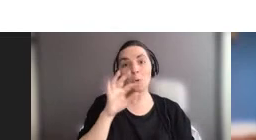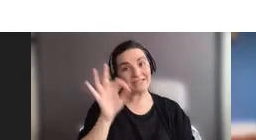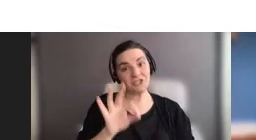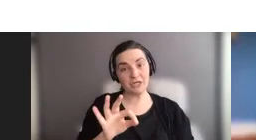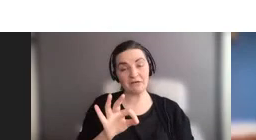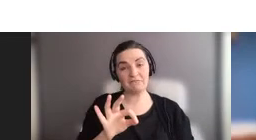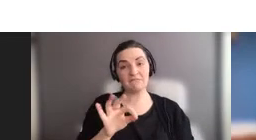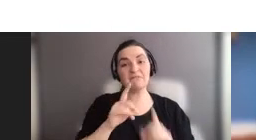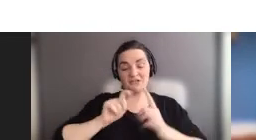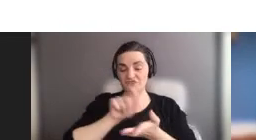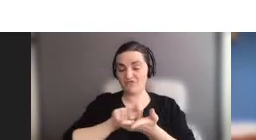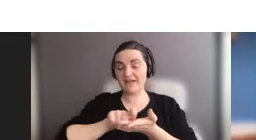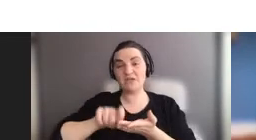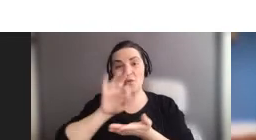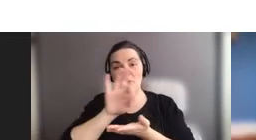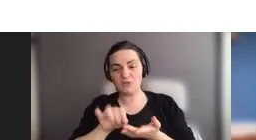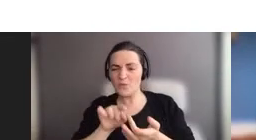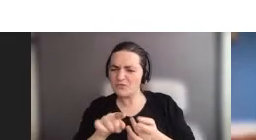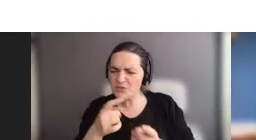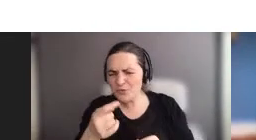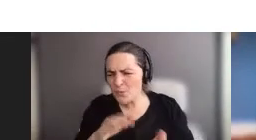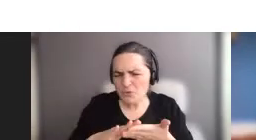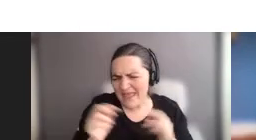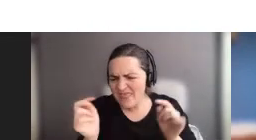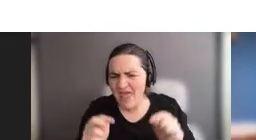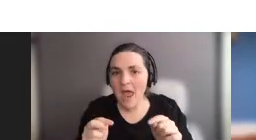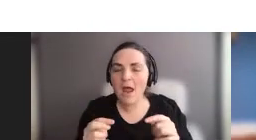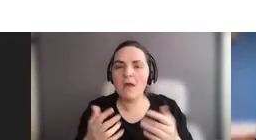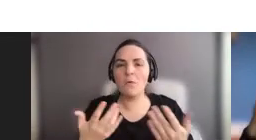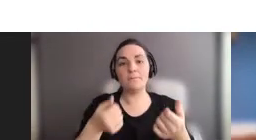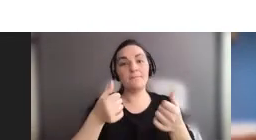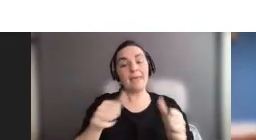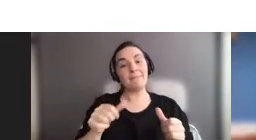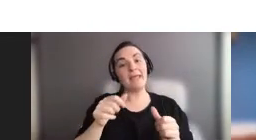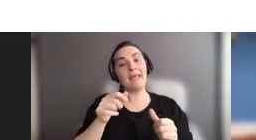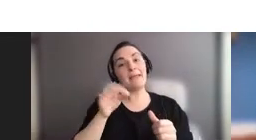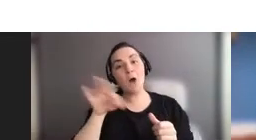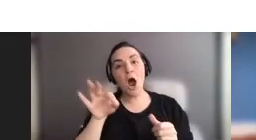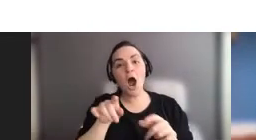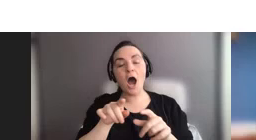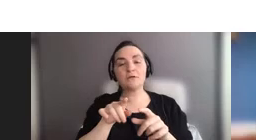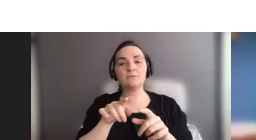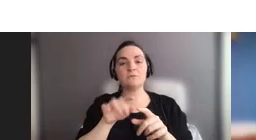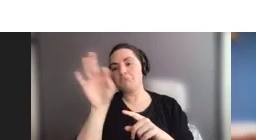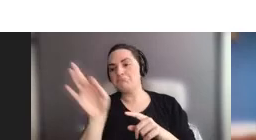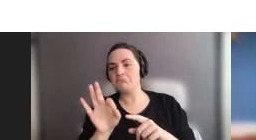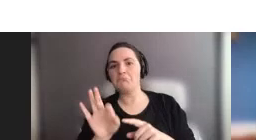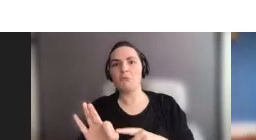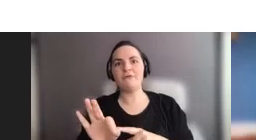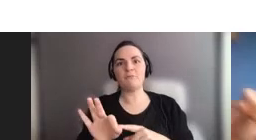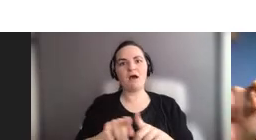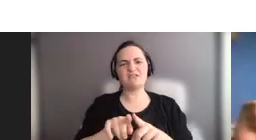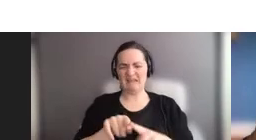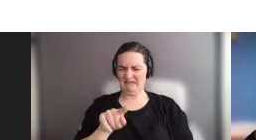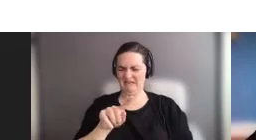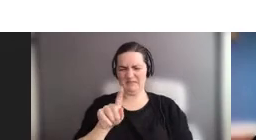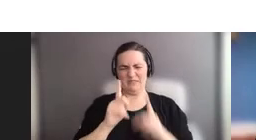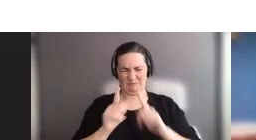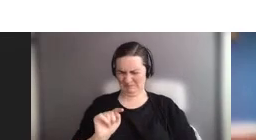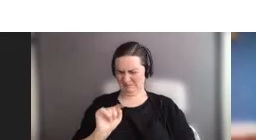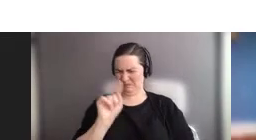questions. The feedback may take the form of written marks, such as question marks, or